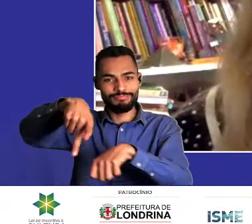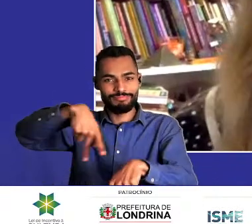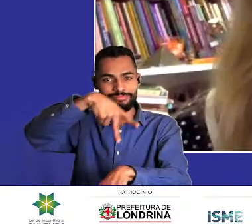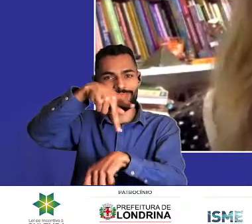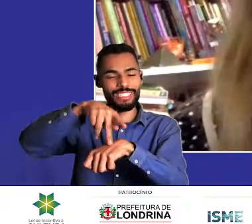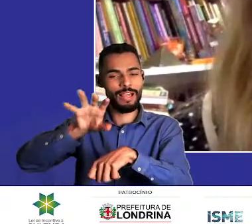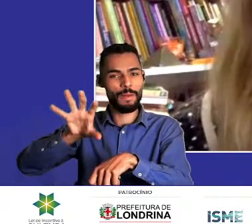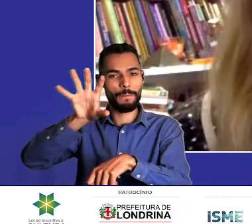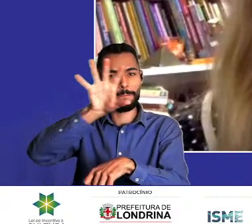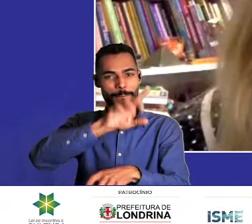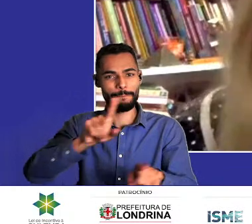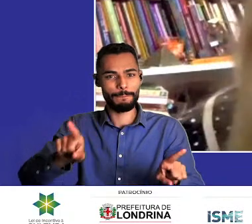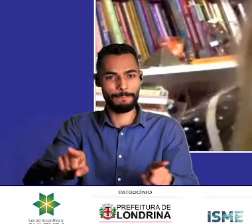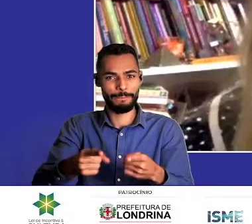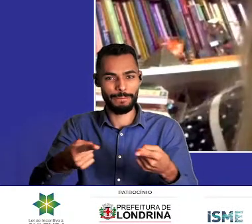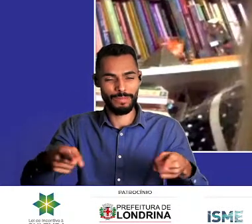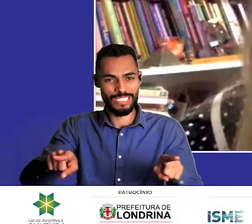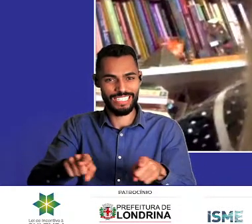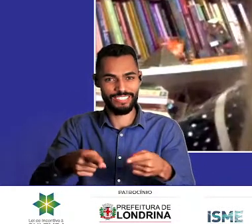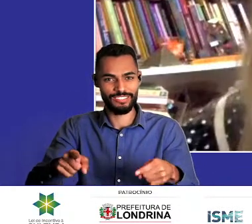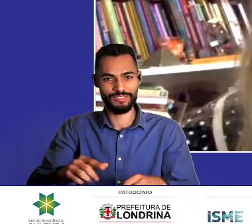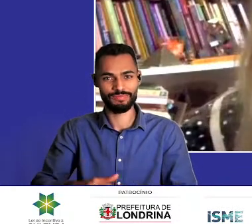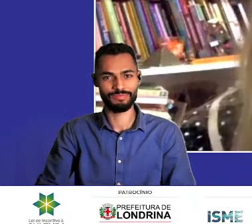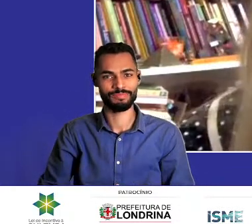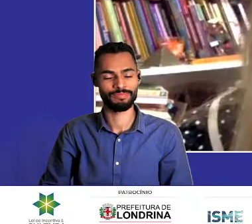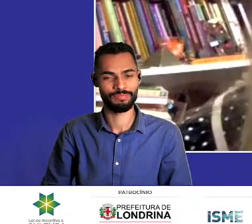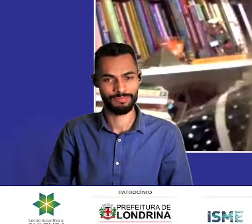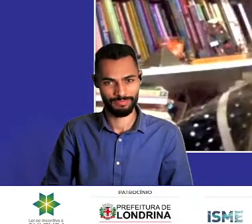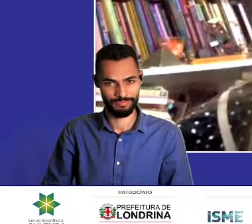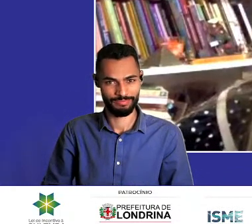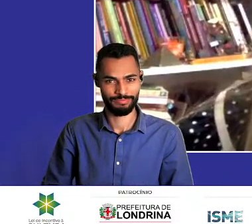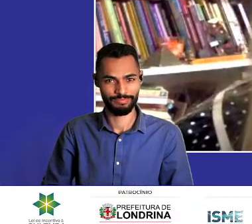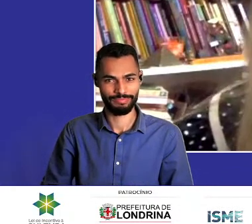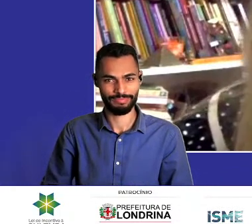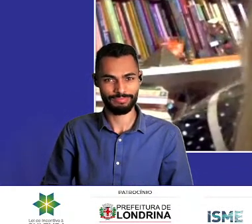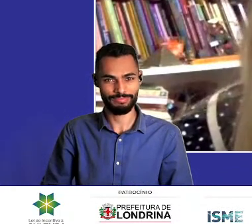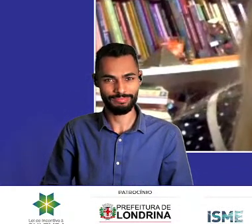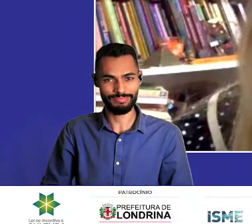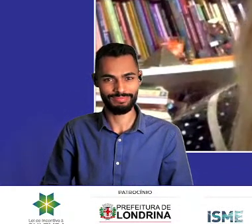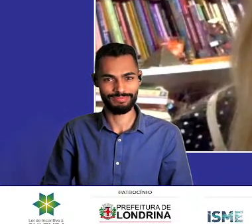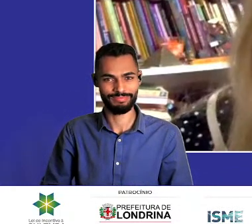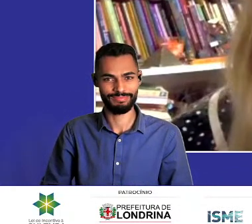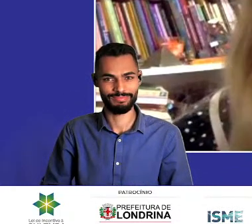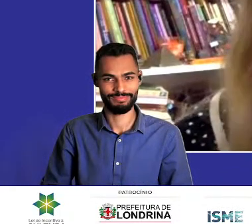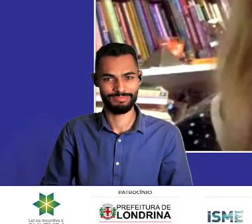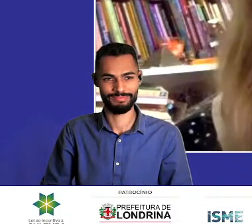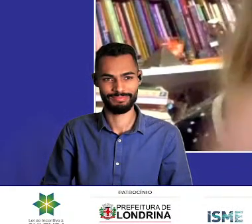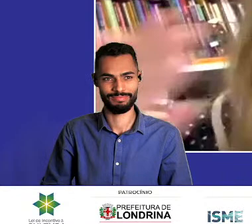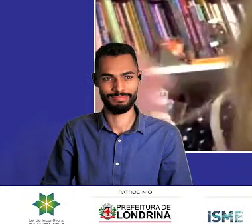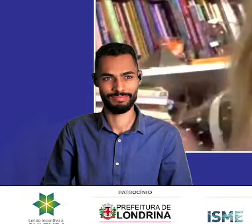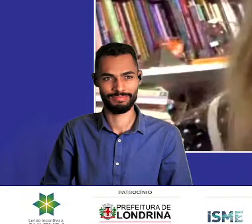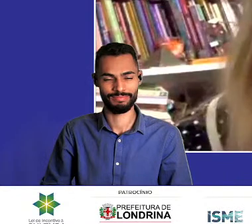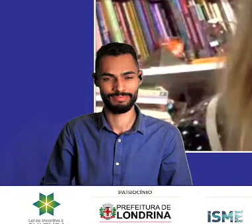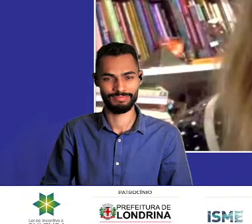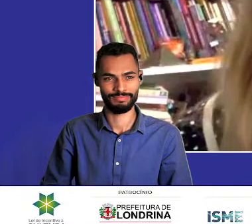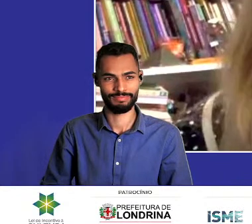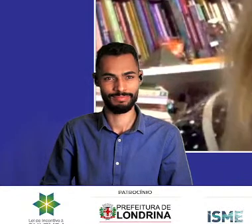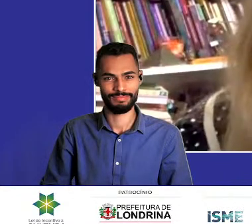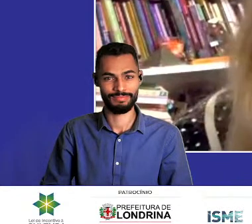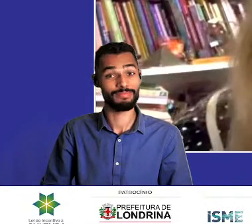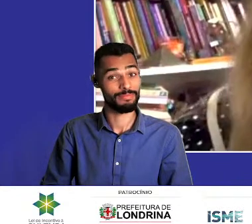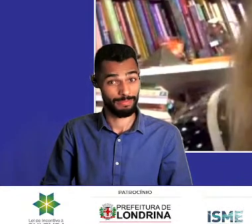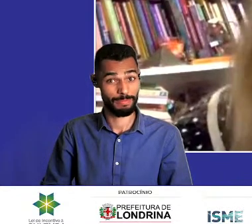of having us here today. Celebrating music education is out of your